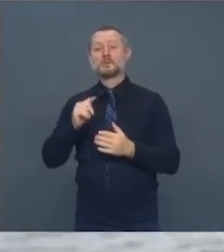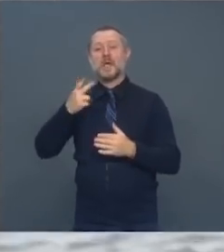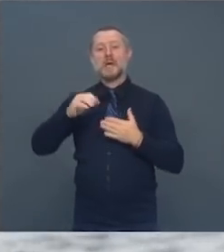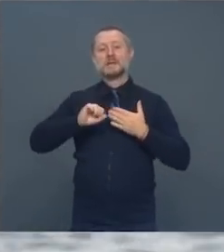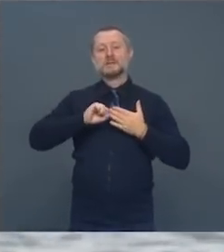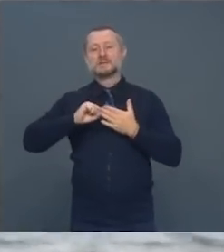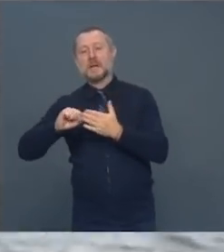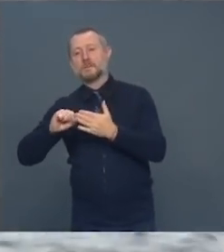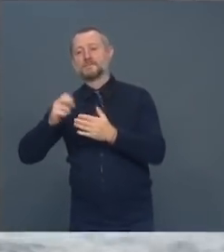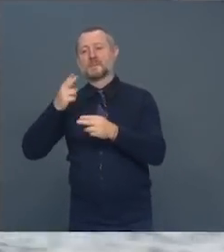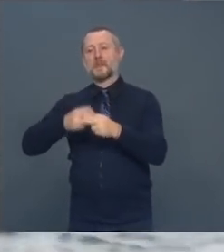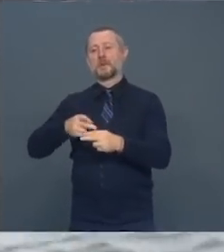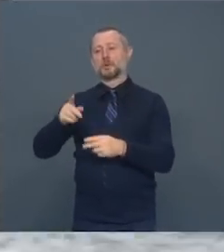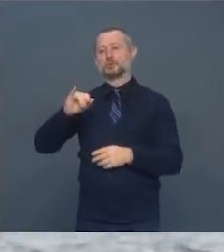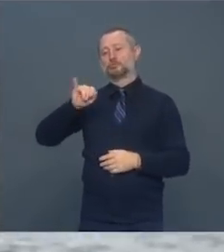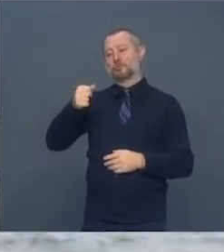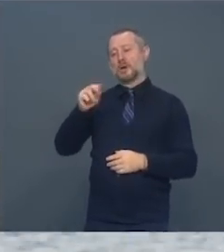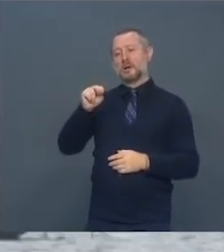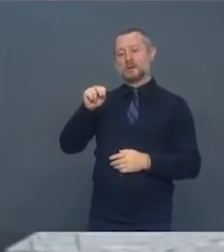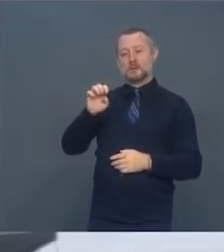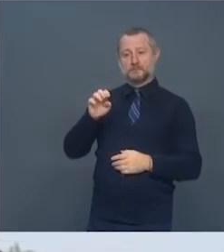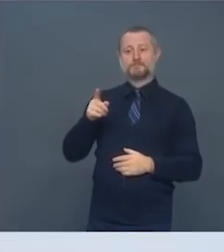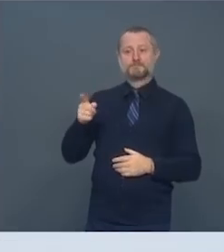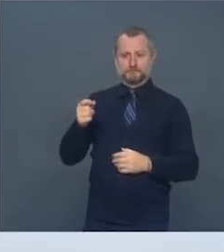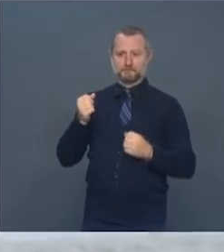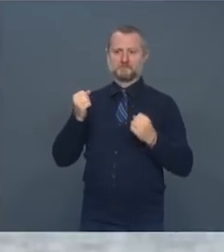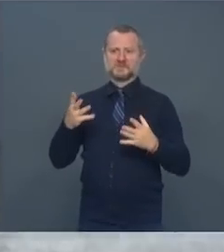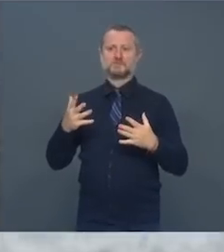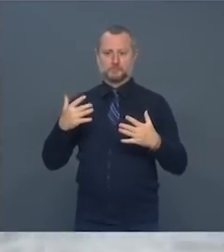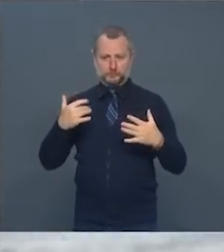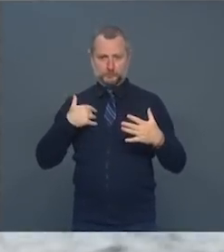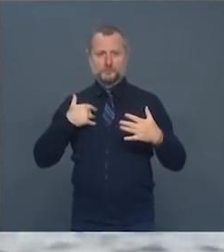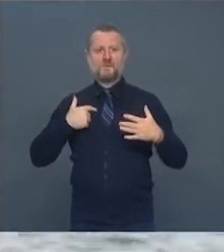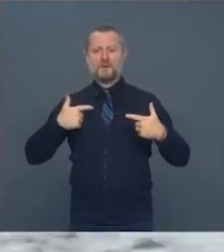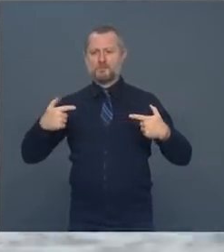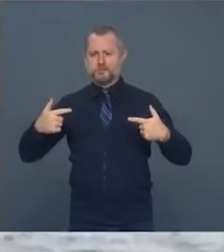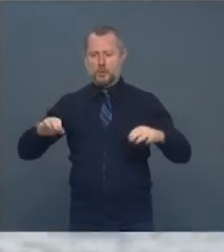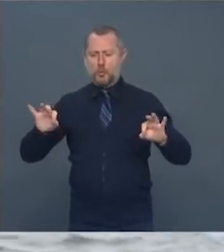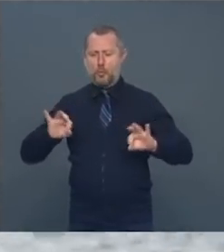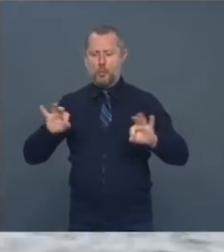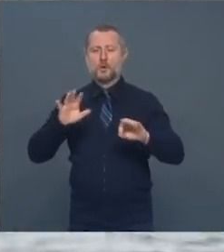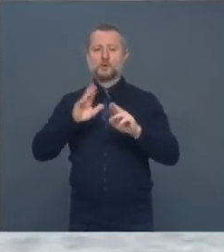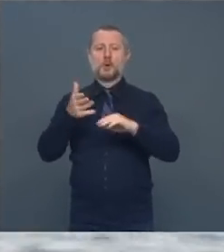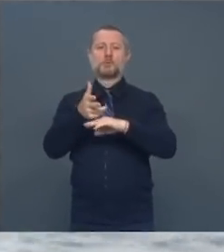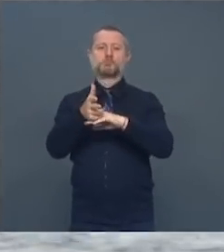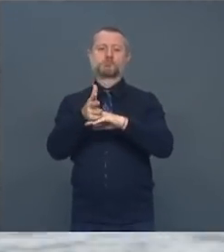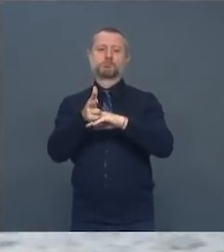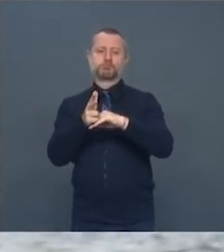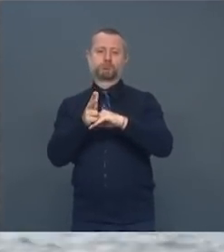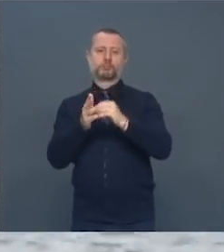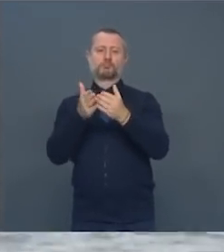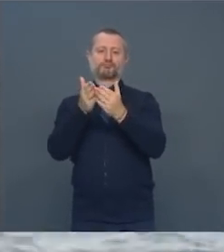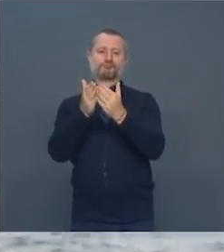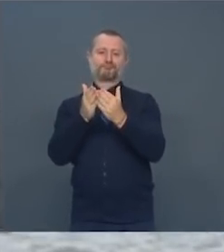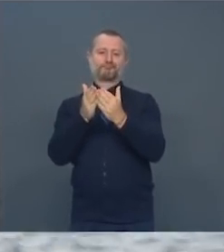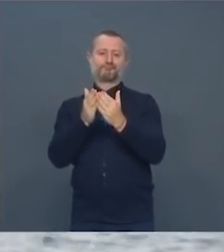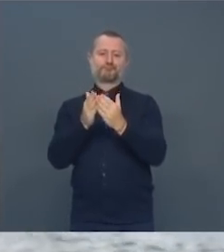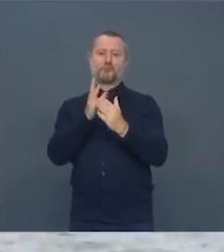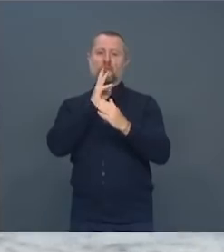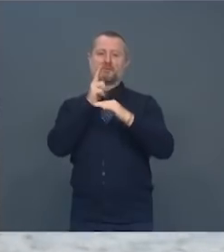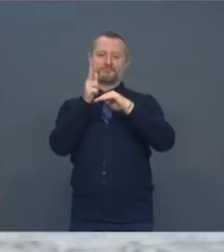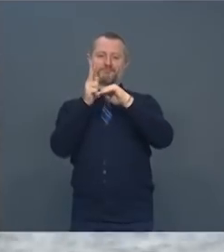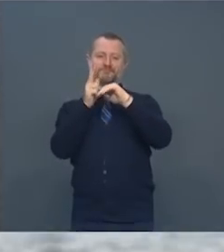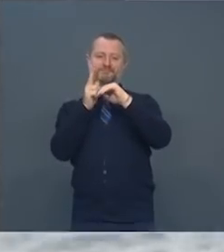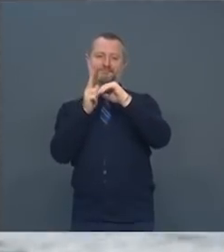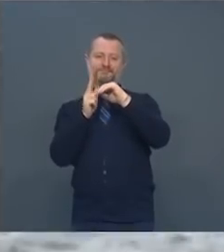holes, and she was tugged out here. They plugged up the holes, and then they took out the plugs when we got out here. And Jane, right